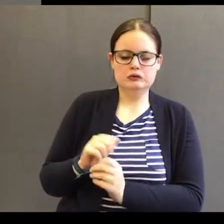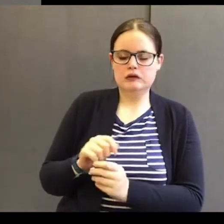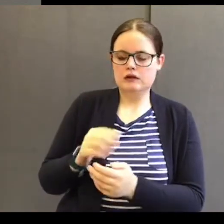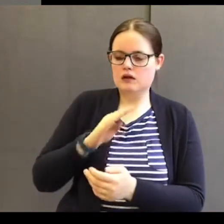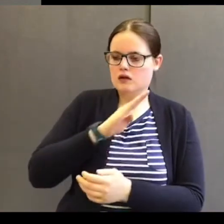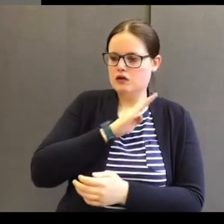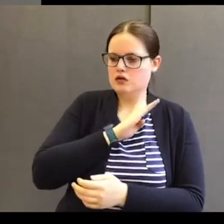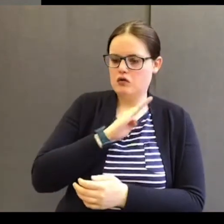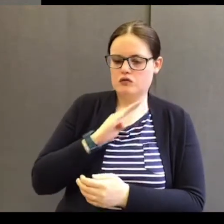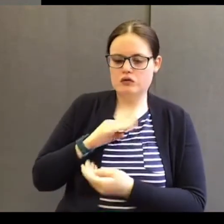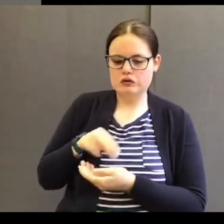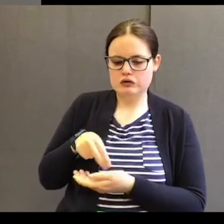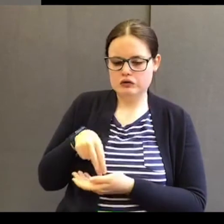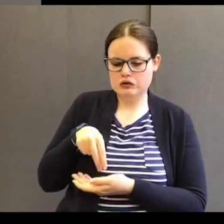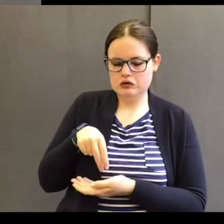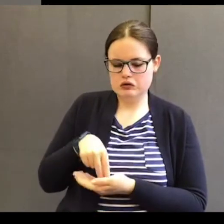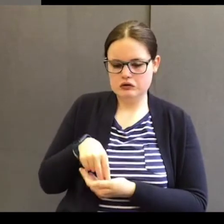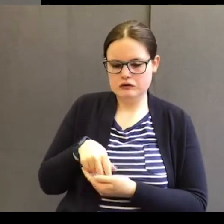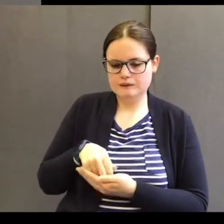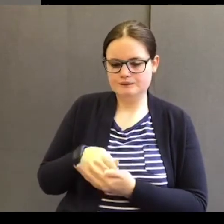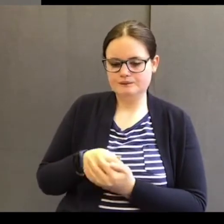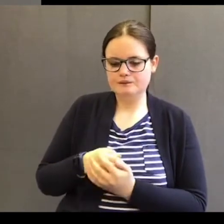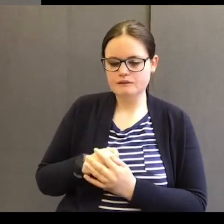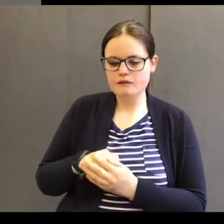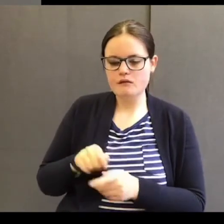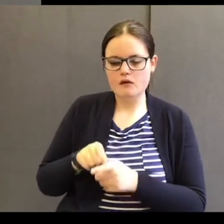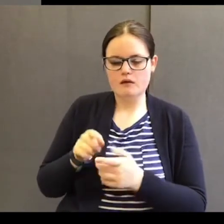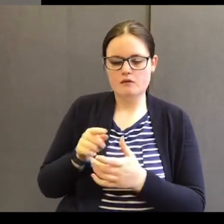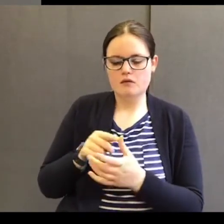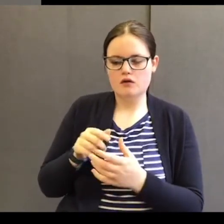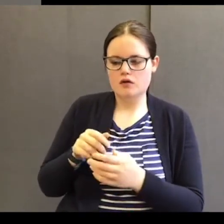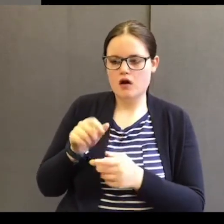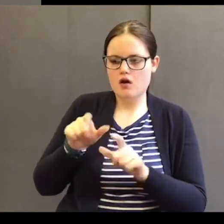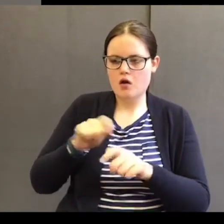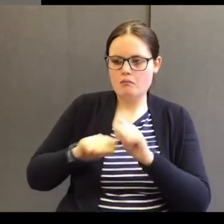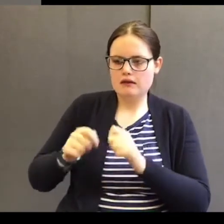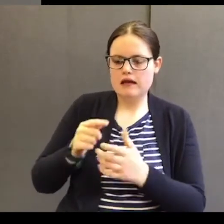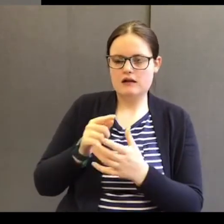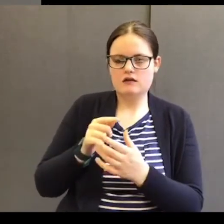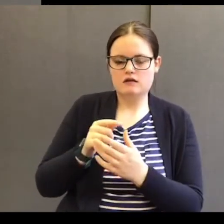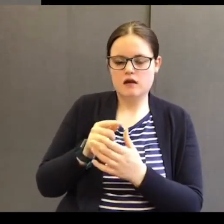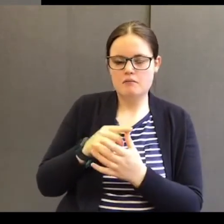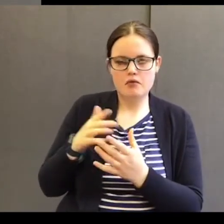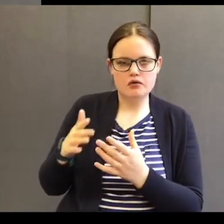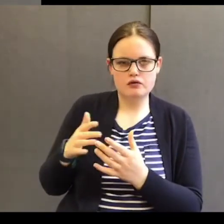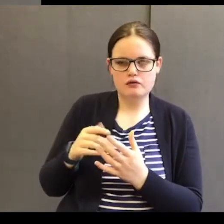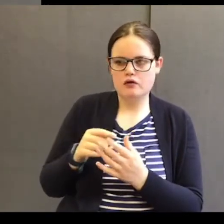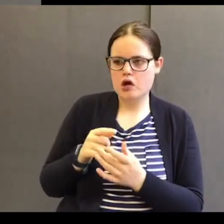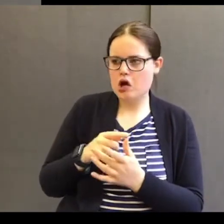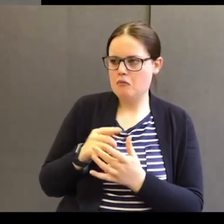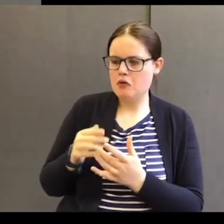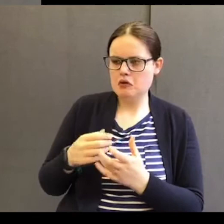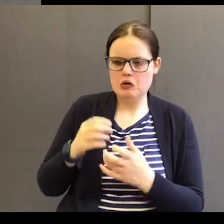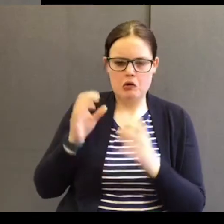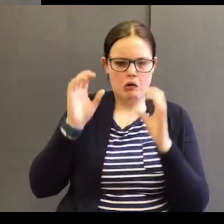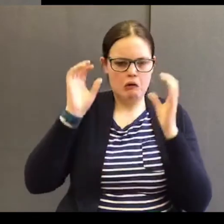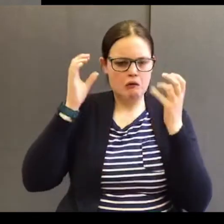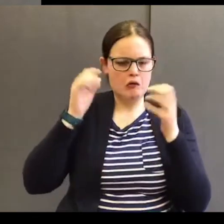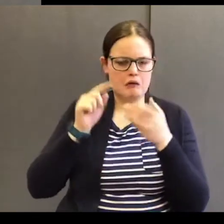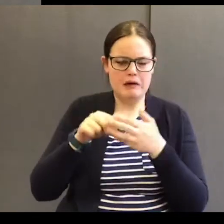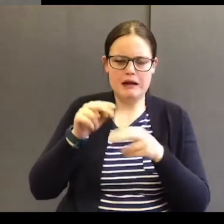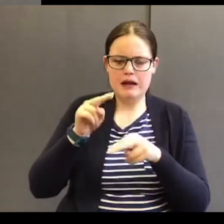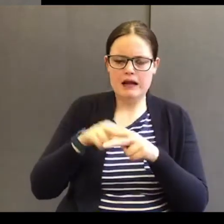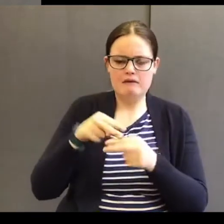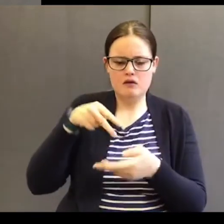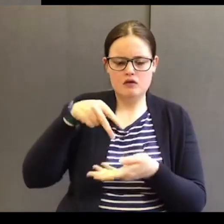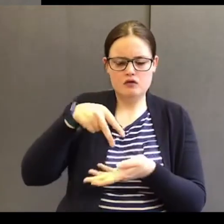stoned. You see, they stood, and the Lord, he protected them. They didn't